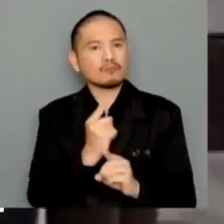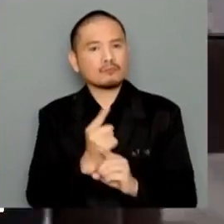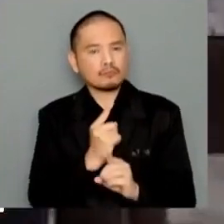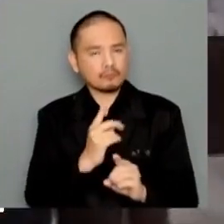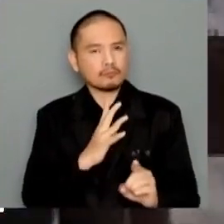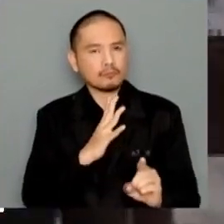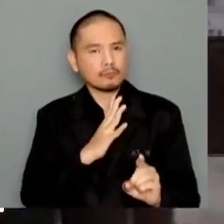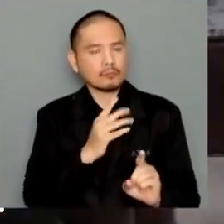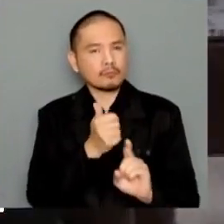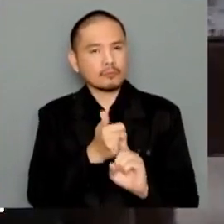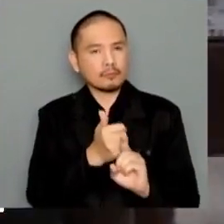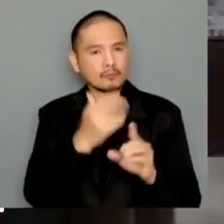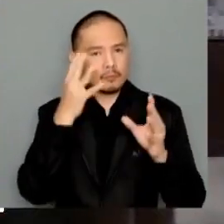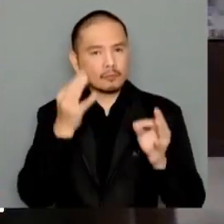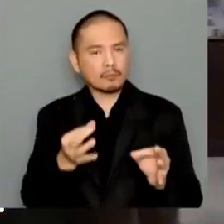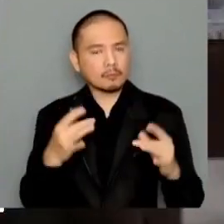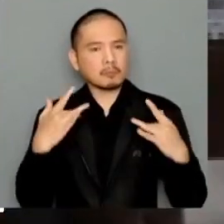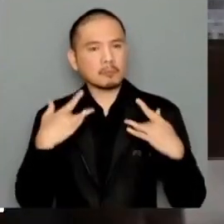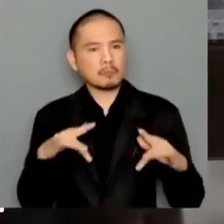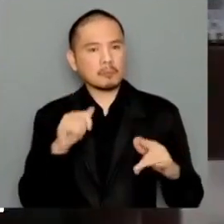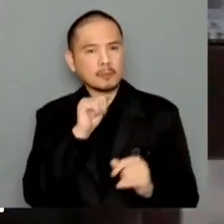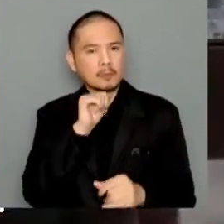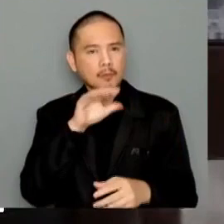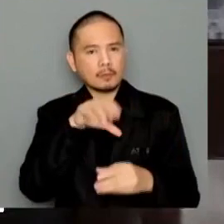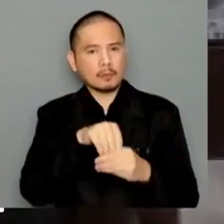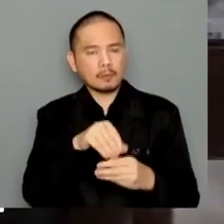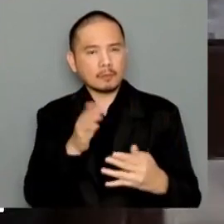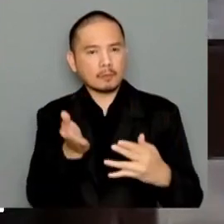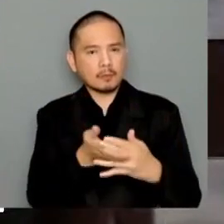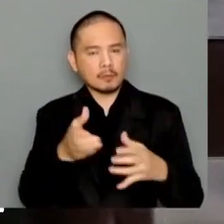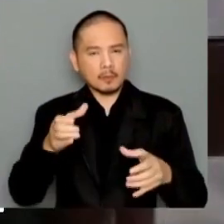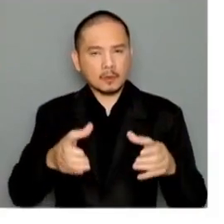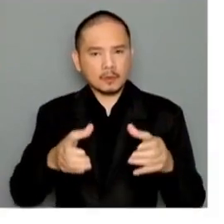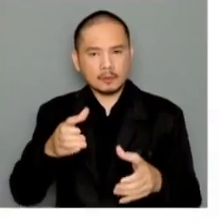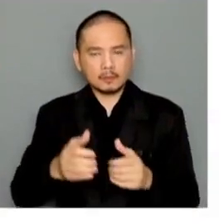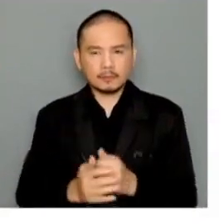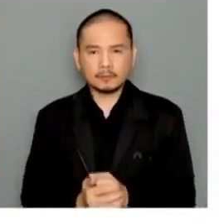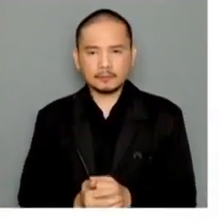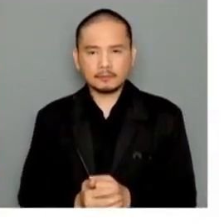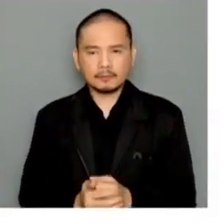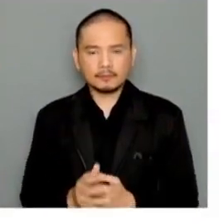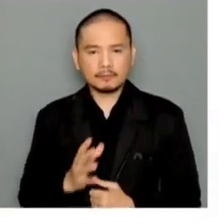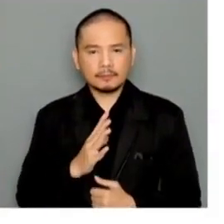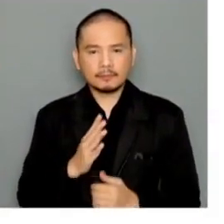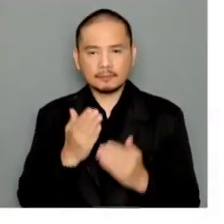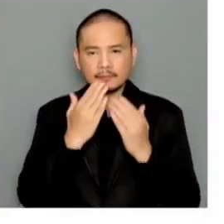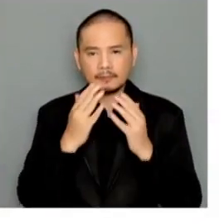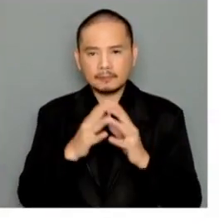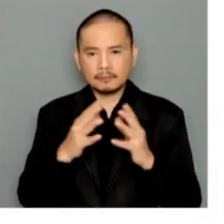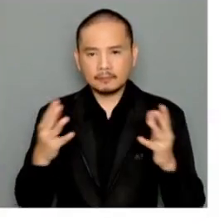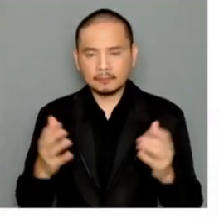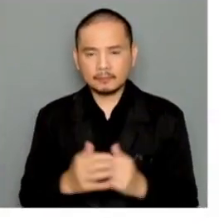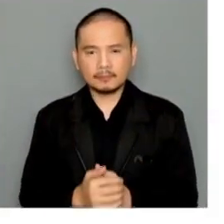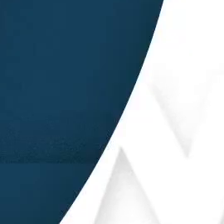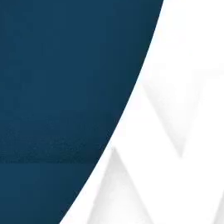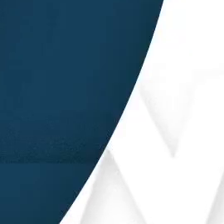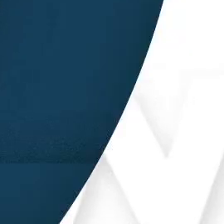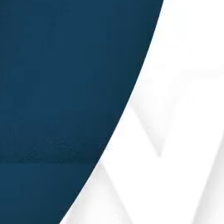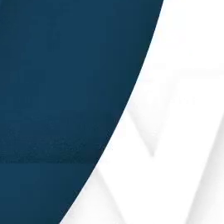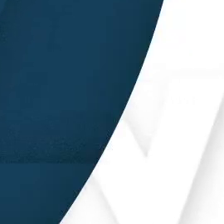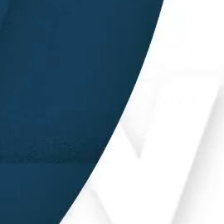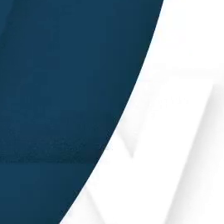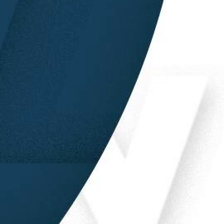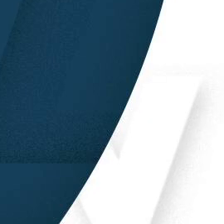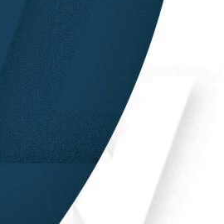his decision not to intervene in the case of his son. All right, with that, I will let you go. Thank you so much, Pia Gutierrez, reporting live